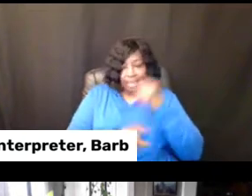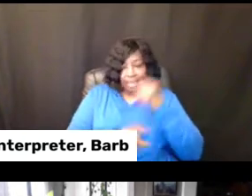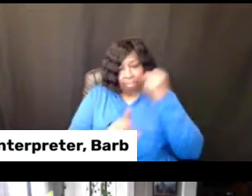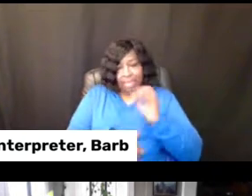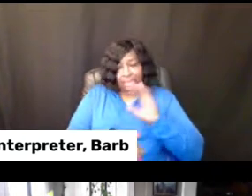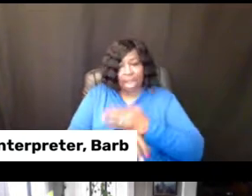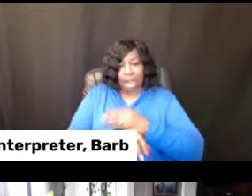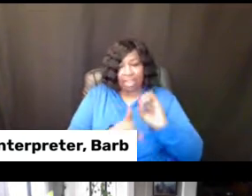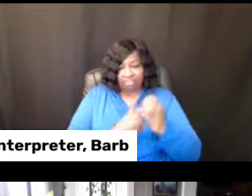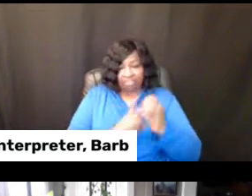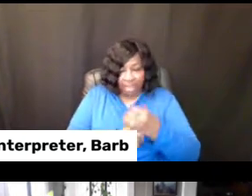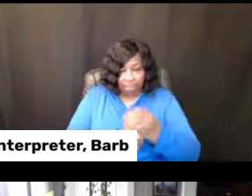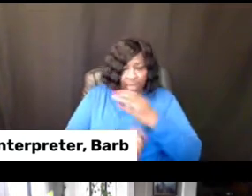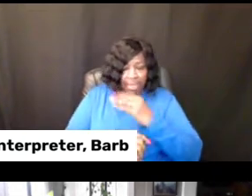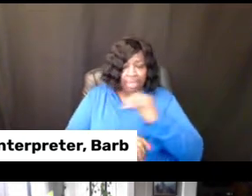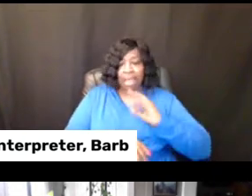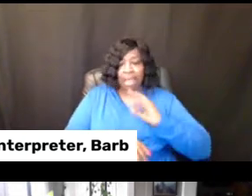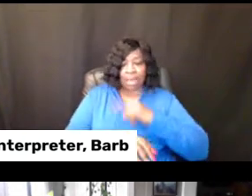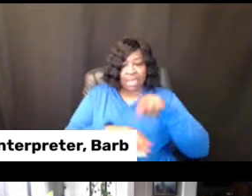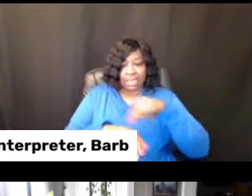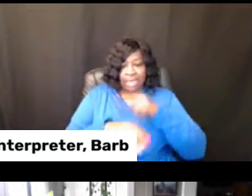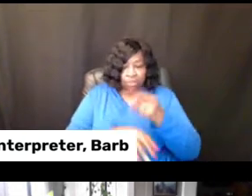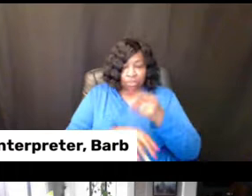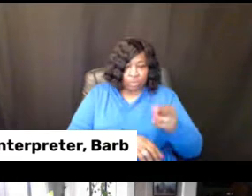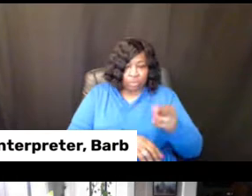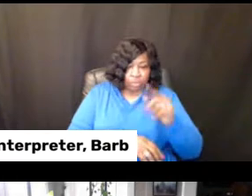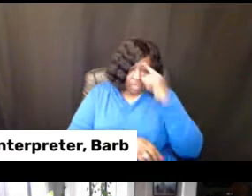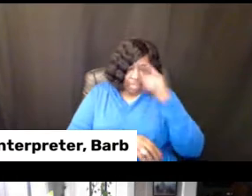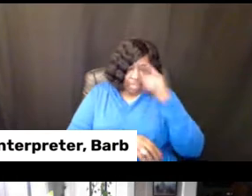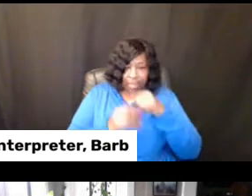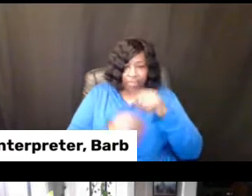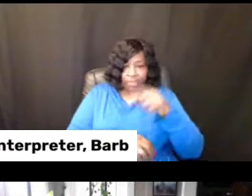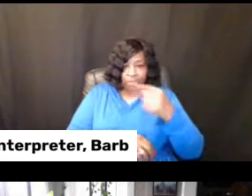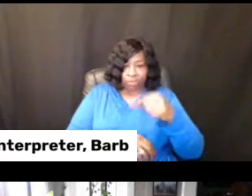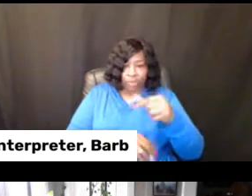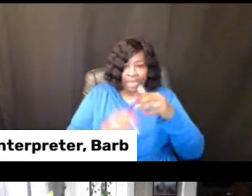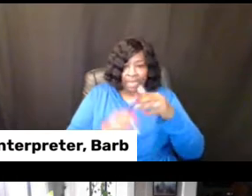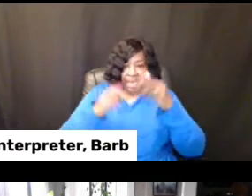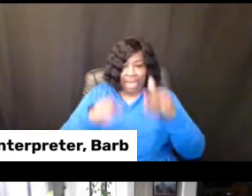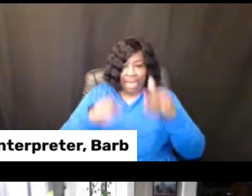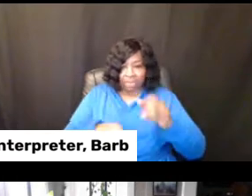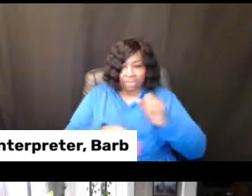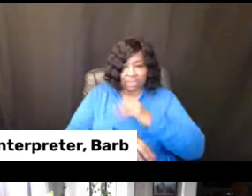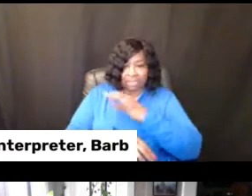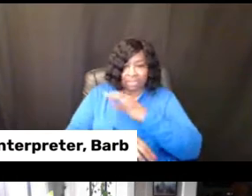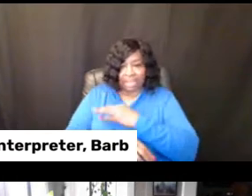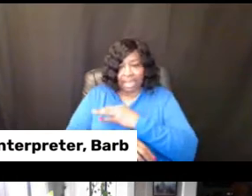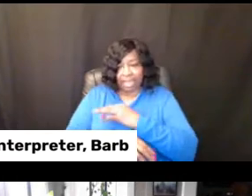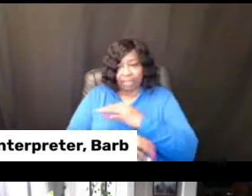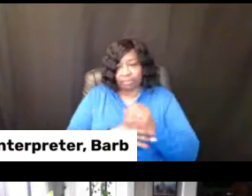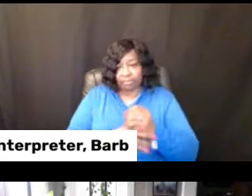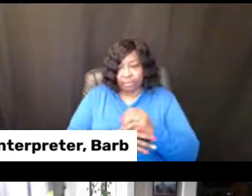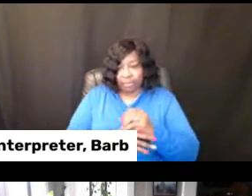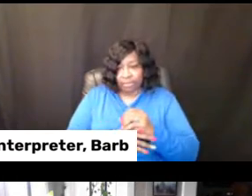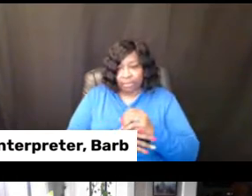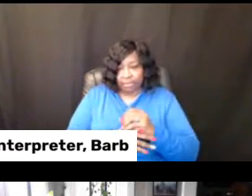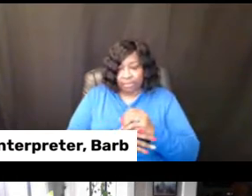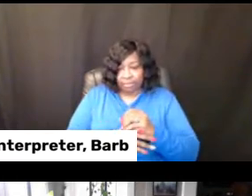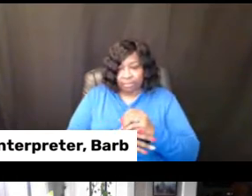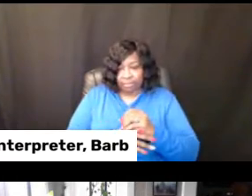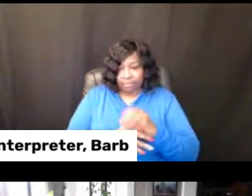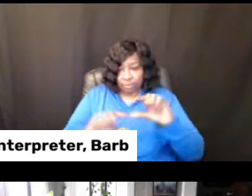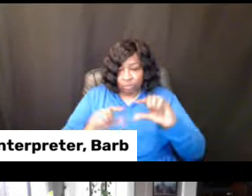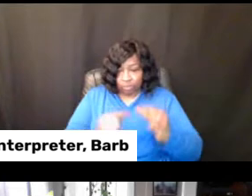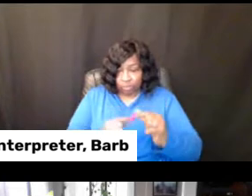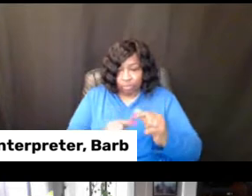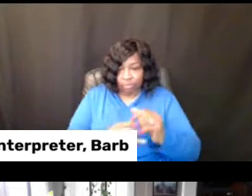our natural resources. You can think about the greenhouse gas emissions or our environmental footprint that comes with farming and certain farming